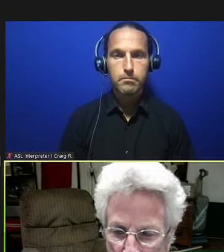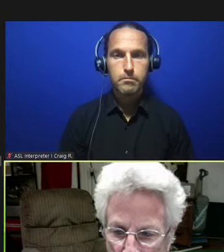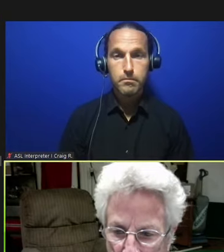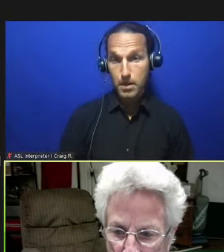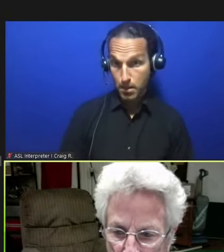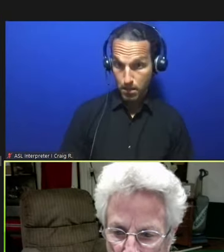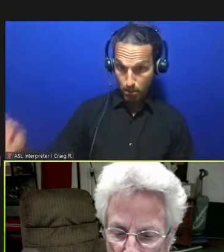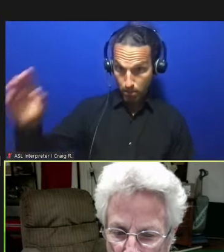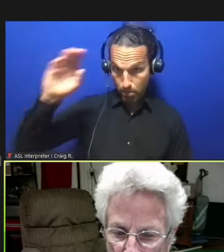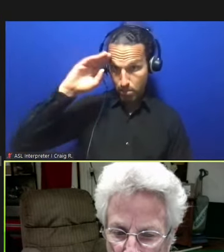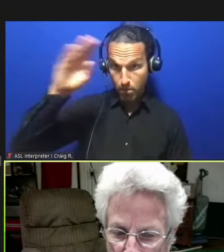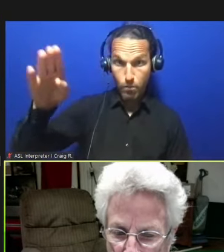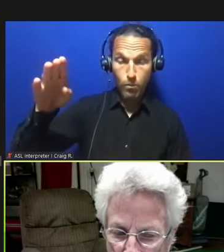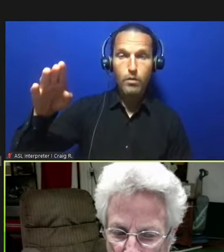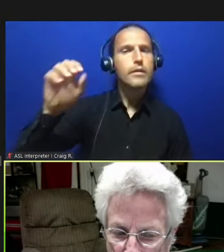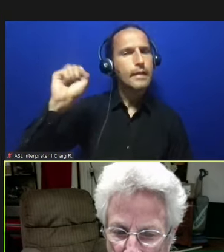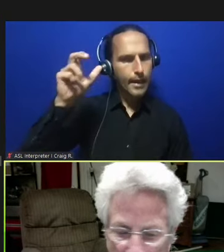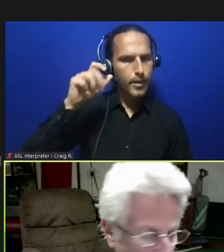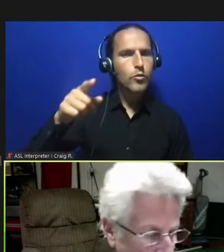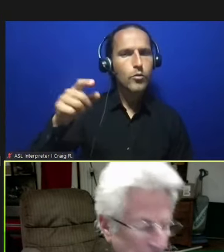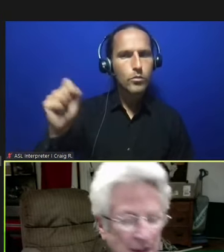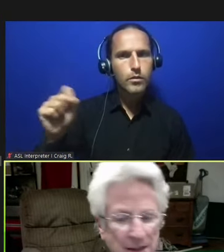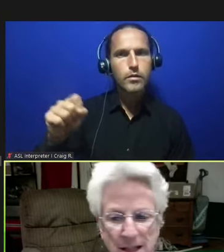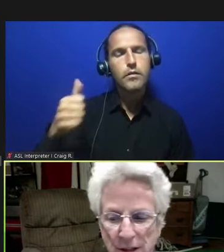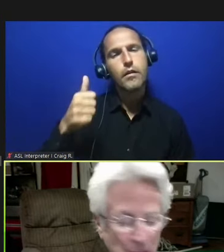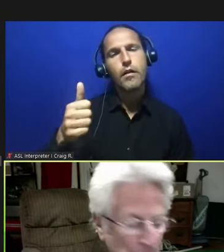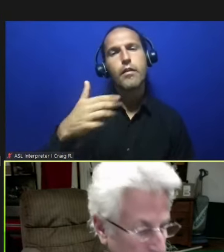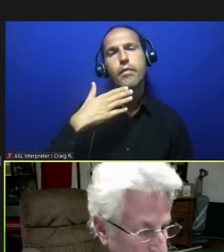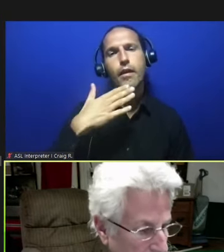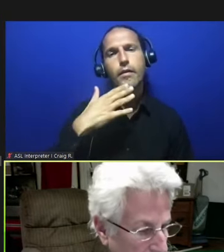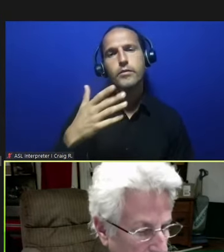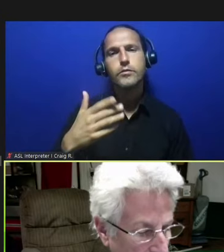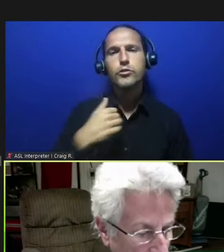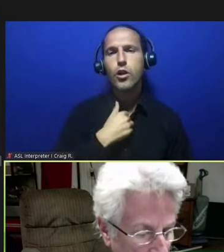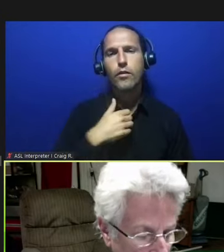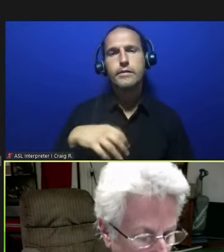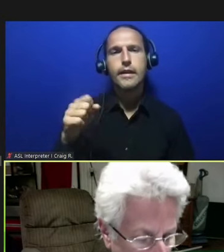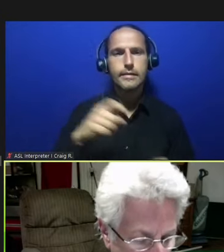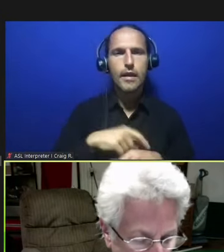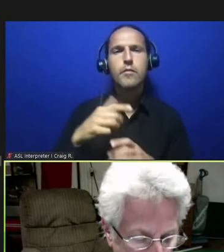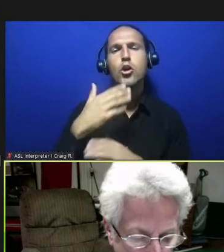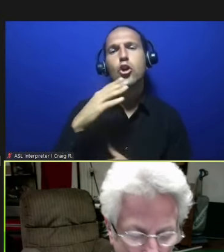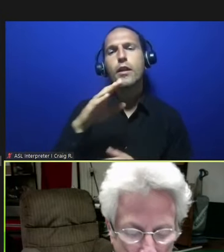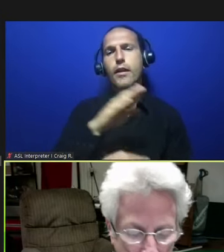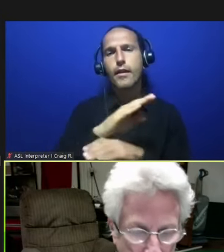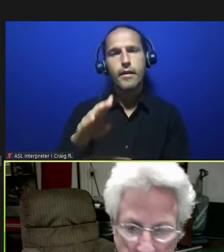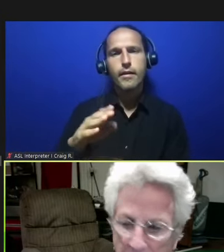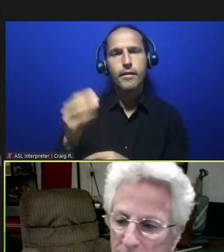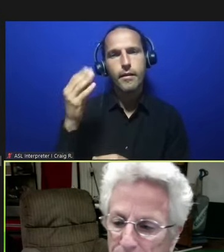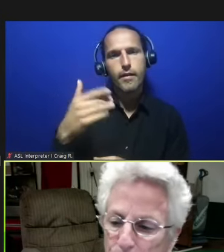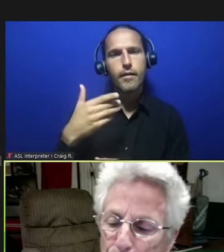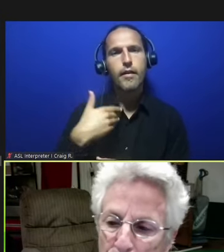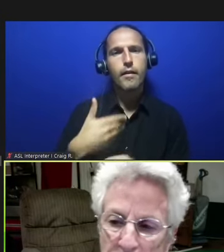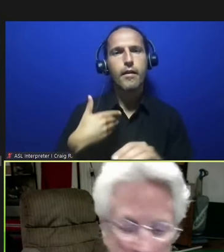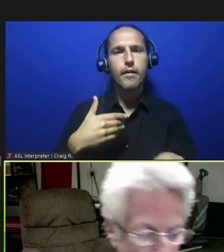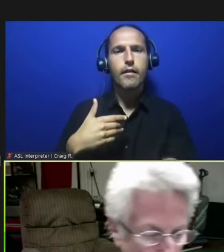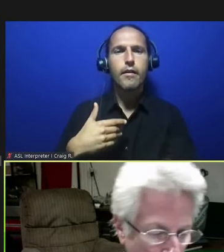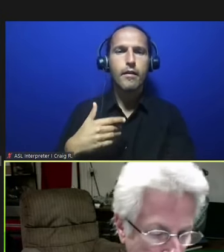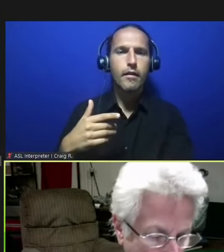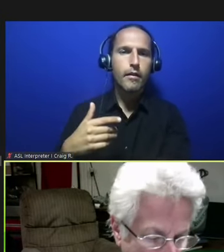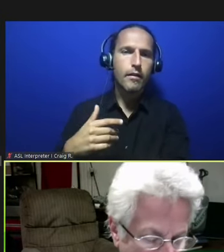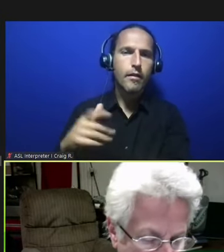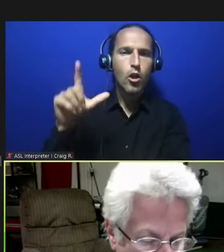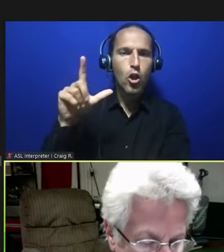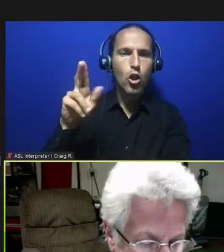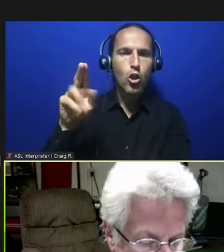Hello? We can hear you. Oh, okay, sorry, it took a minute. Good evening, my name's Lucy Cotin and I have a few points to